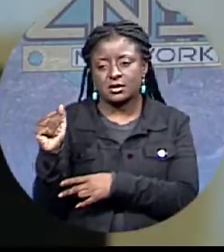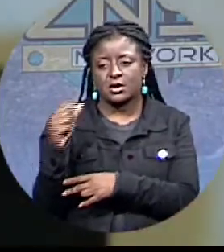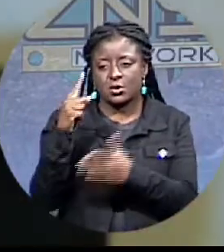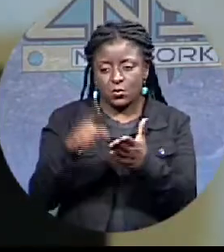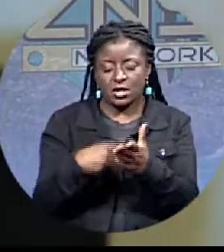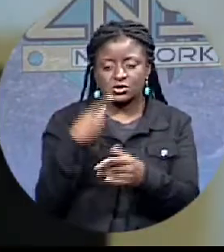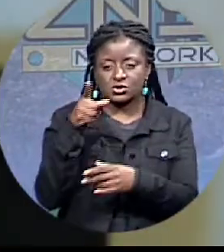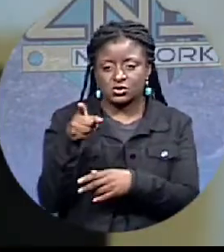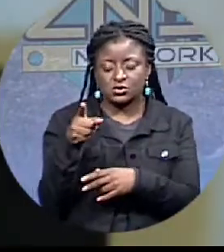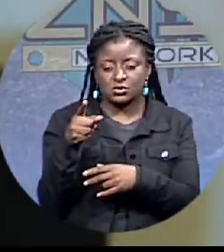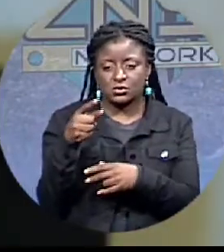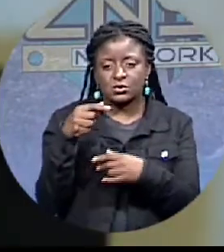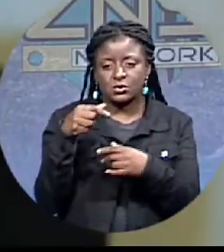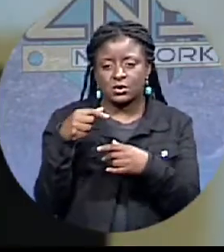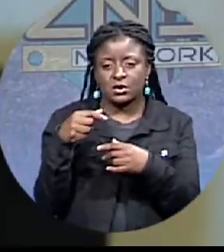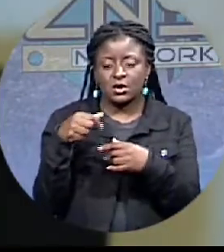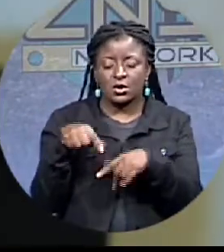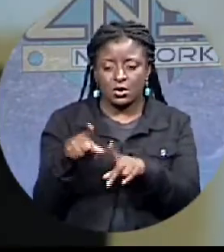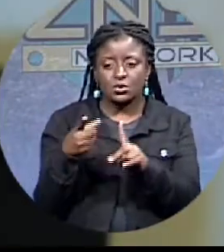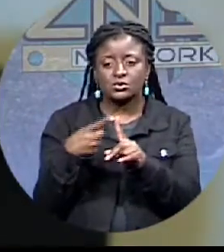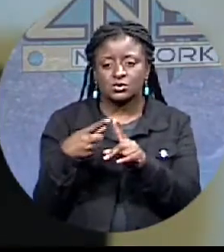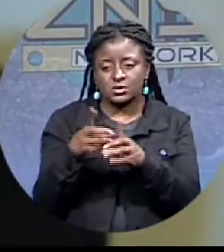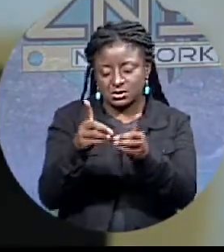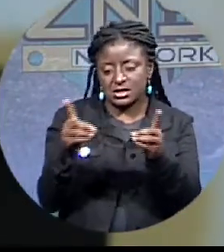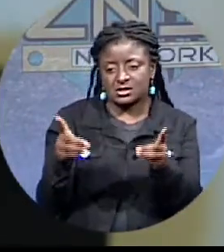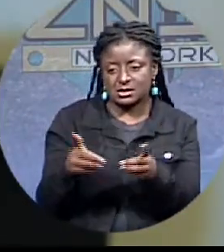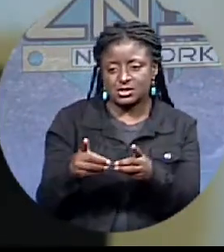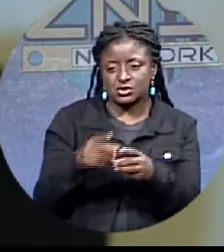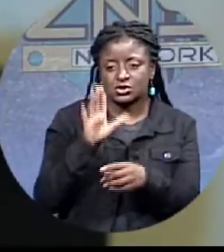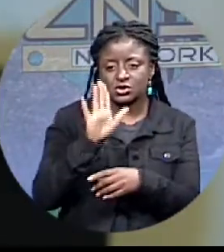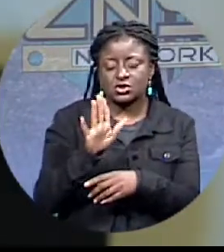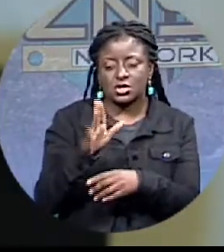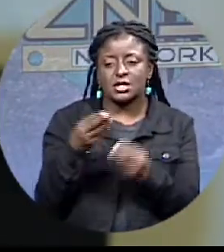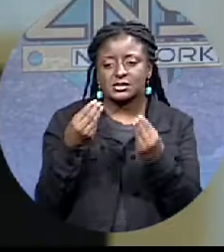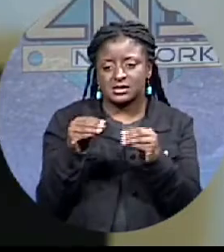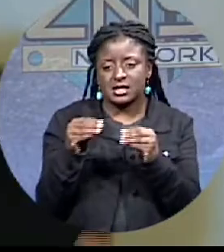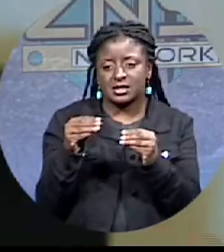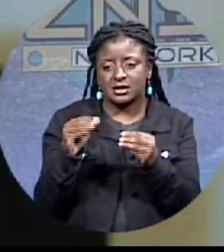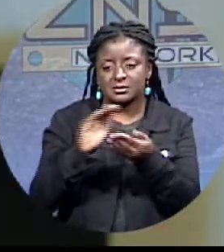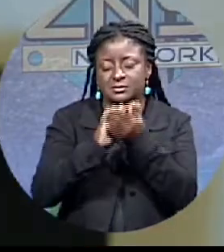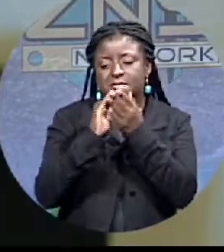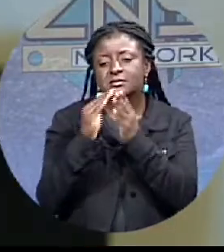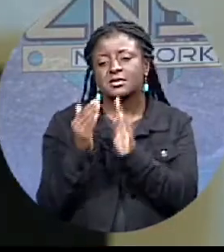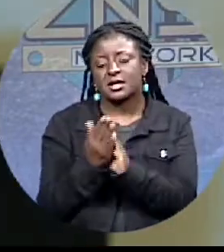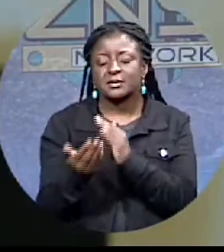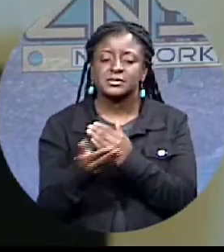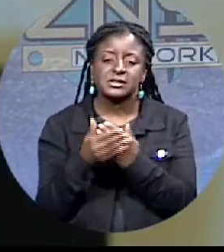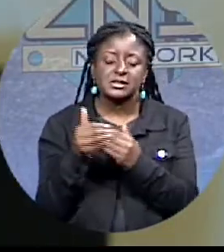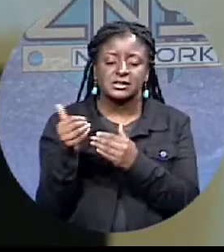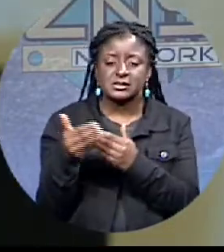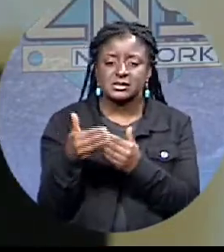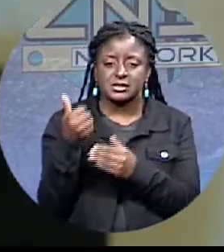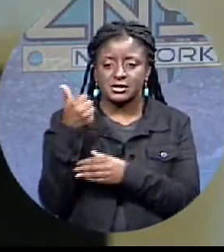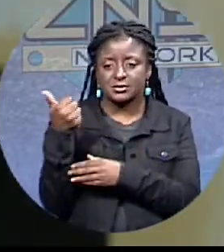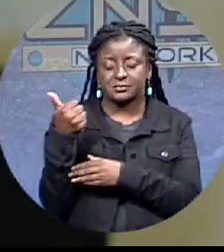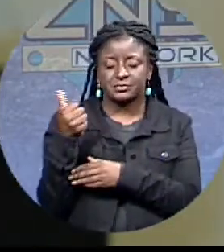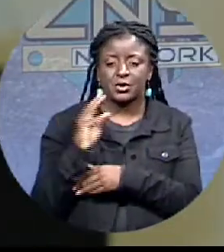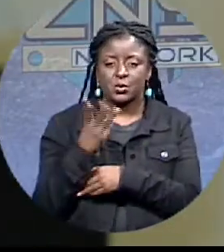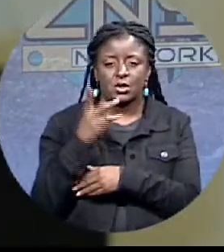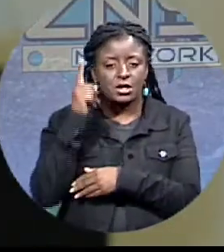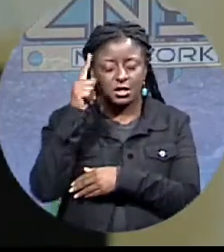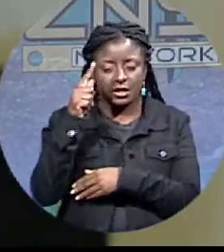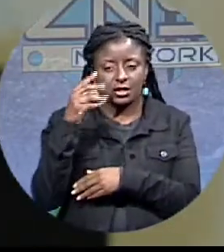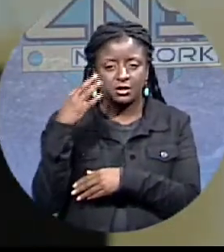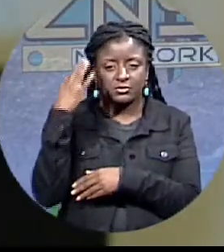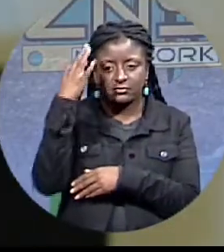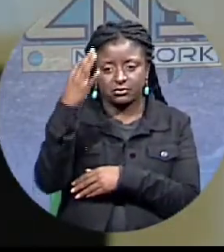visited the destination, your selling becomes much more easier. So we are looking forward to reaping the